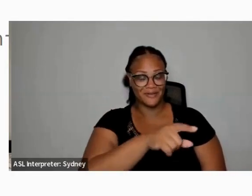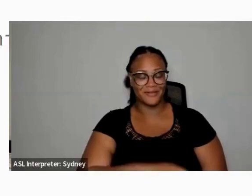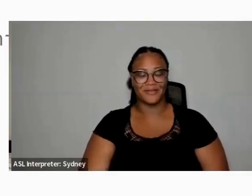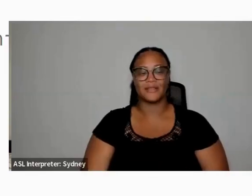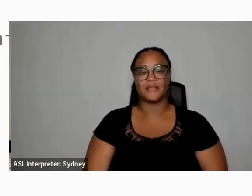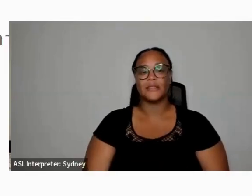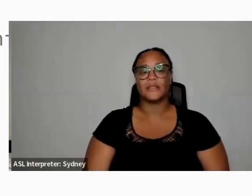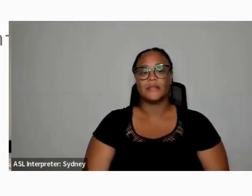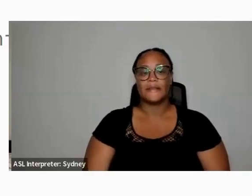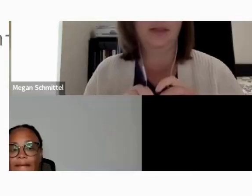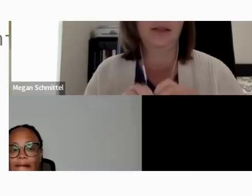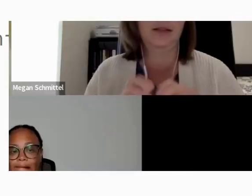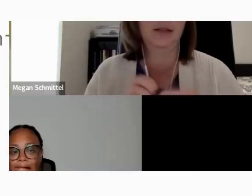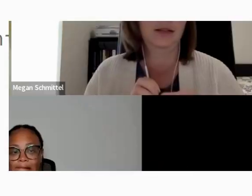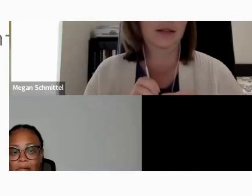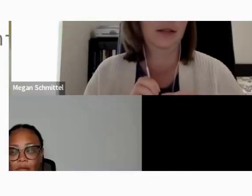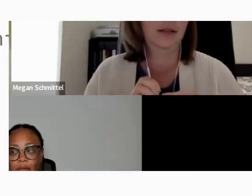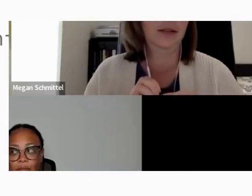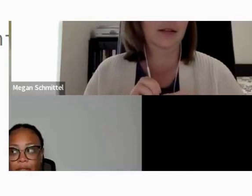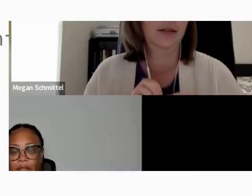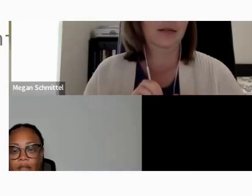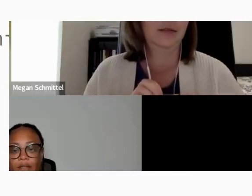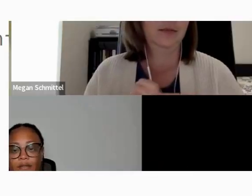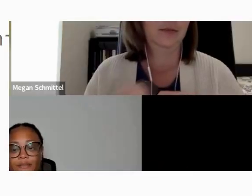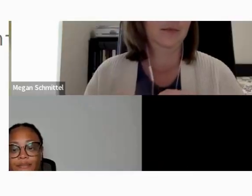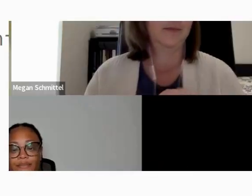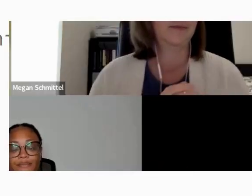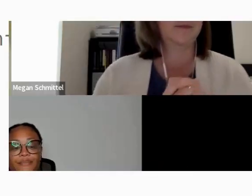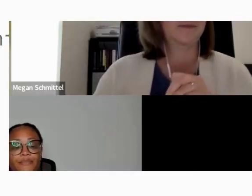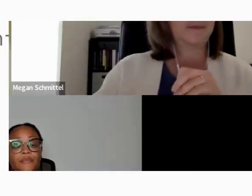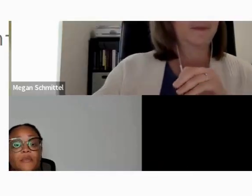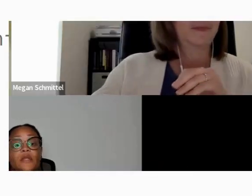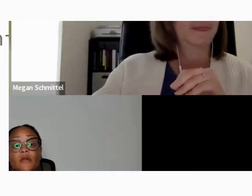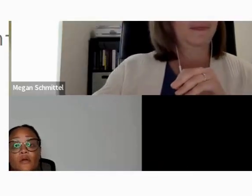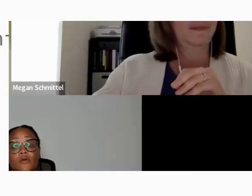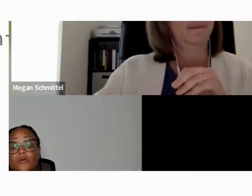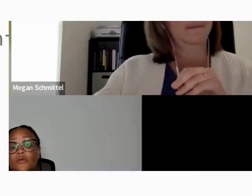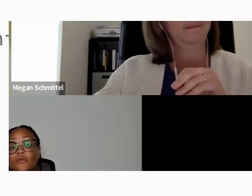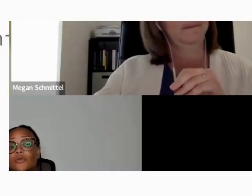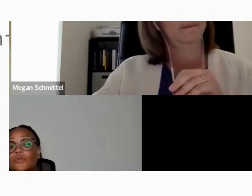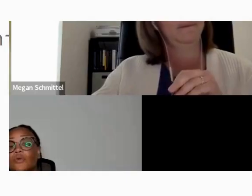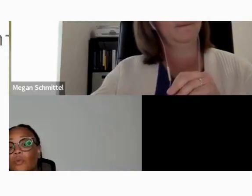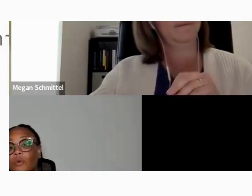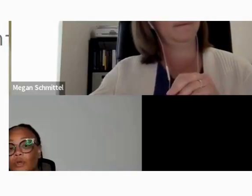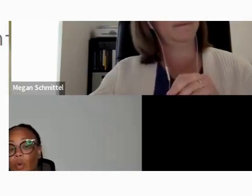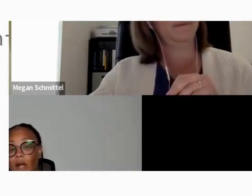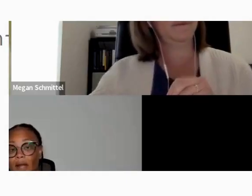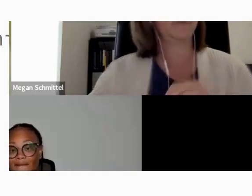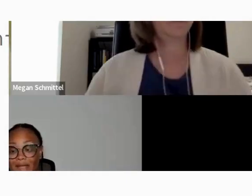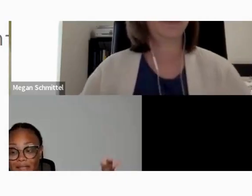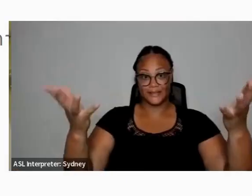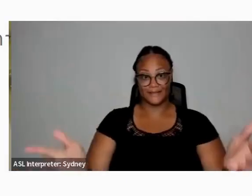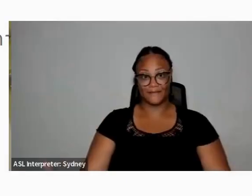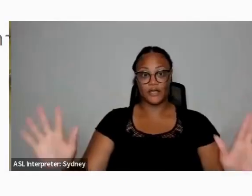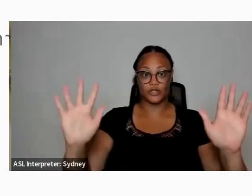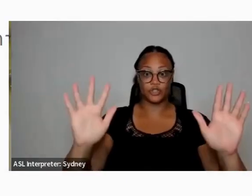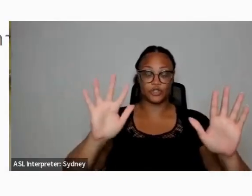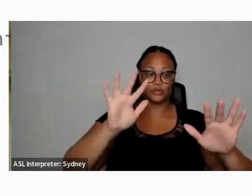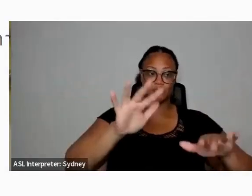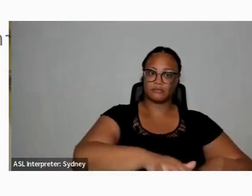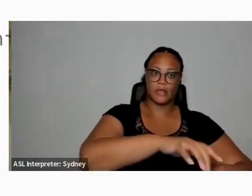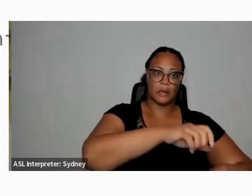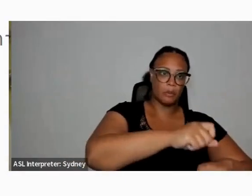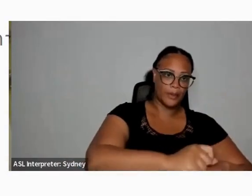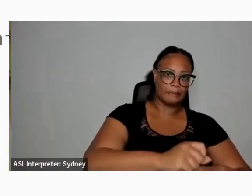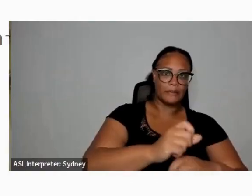your activity or your event, so whether it's a recreational event, a shopping experience, you're going to review